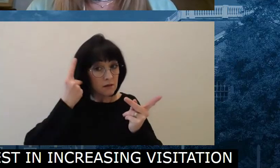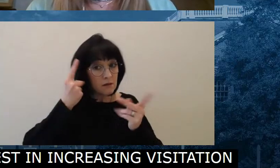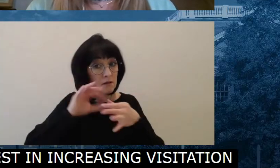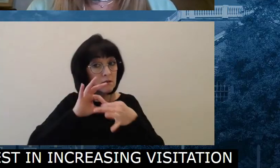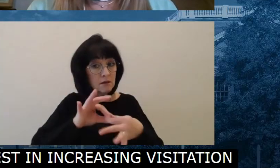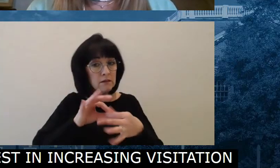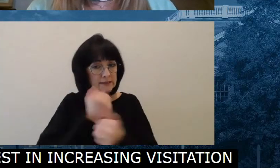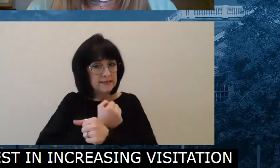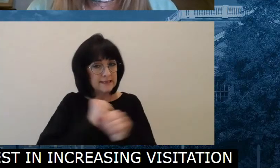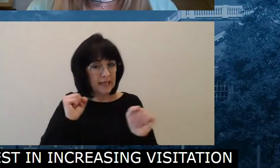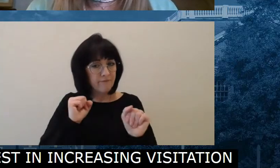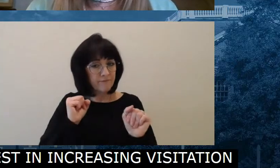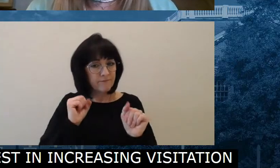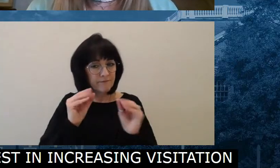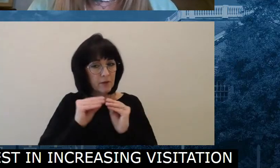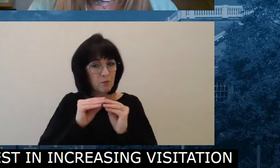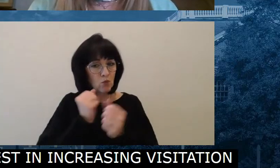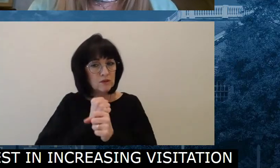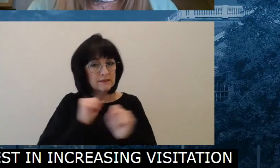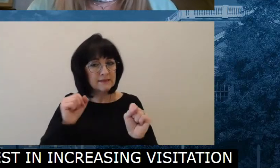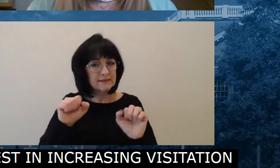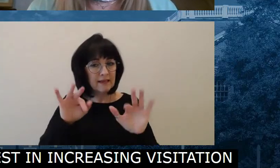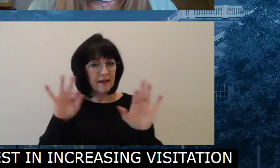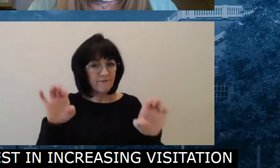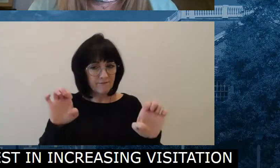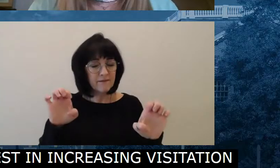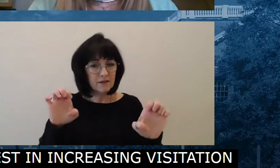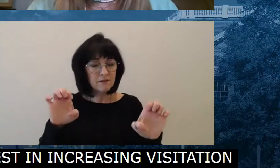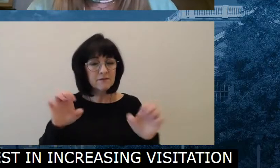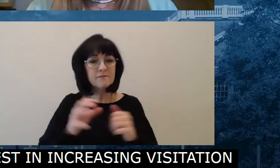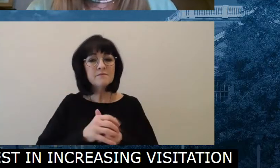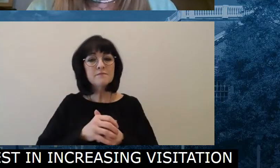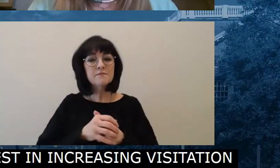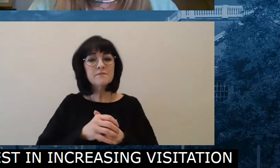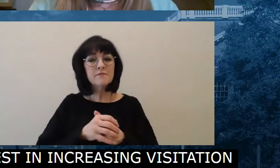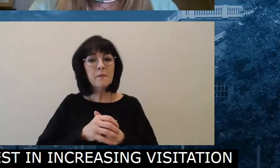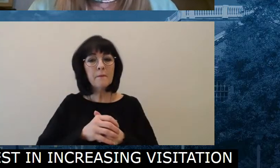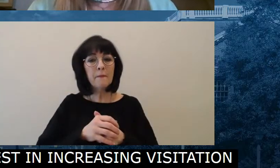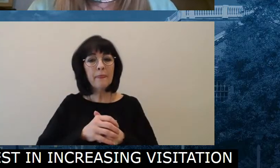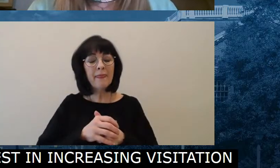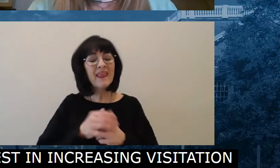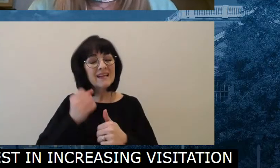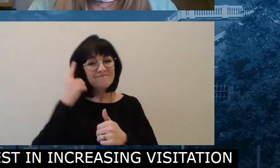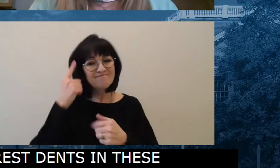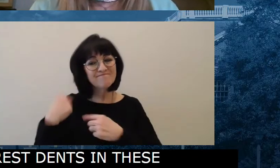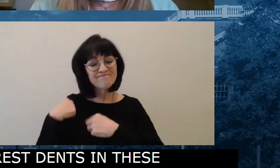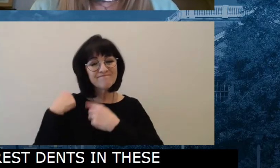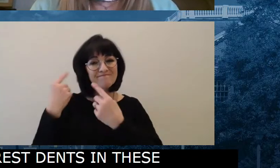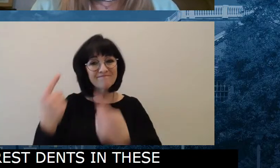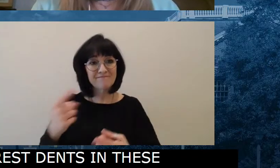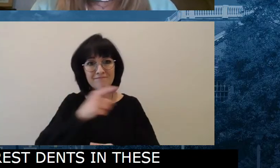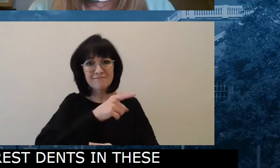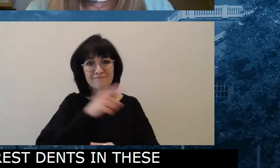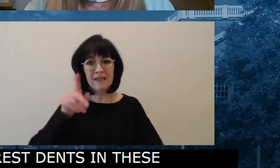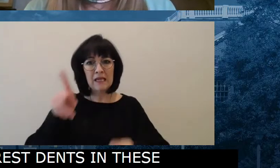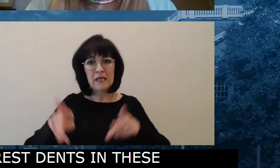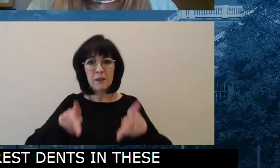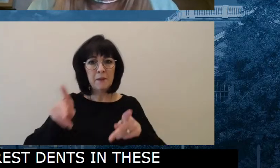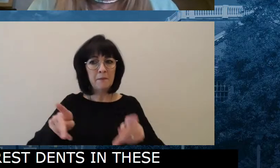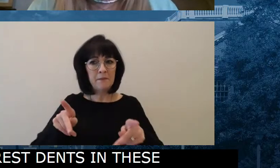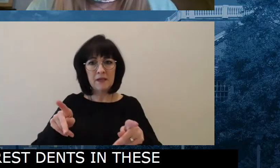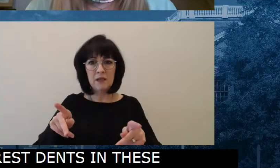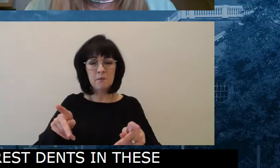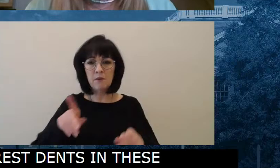for residents in these facilities to not have had the opportunity to spend time with their families has had a